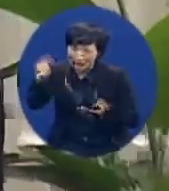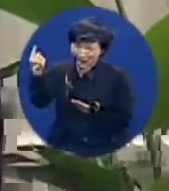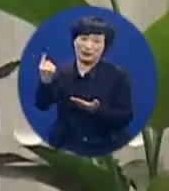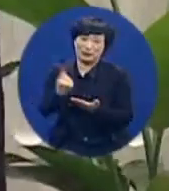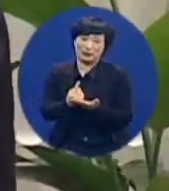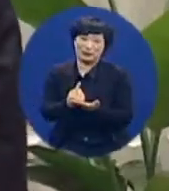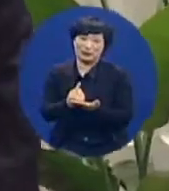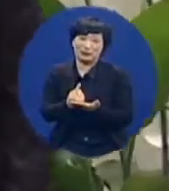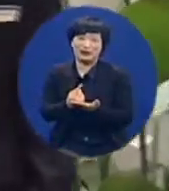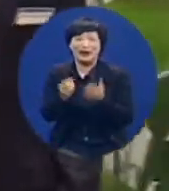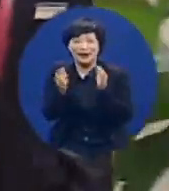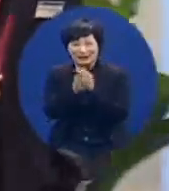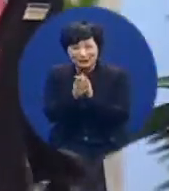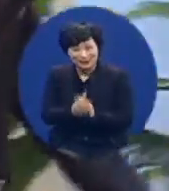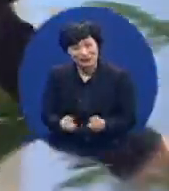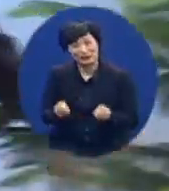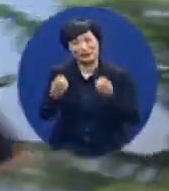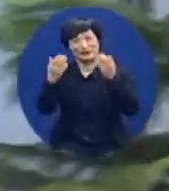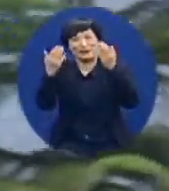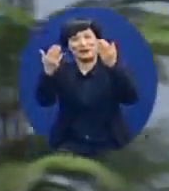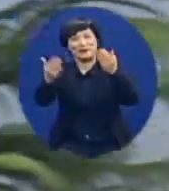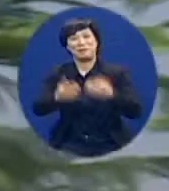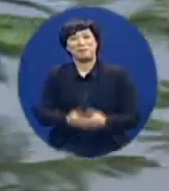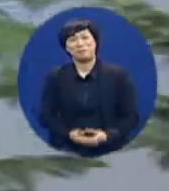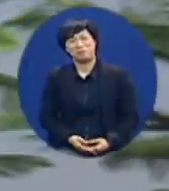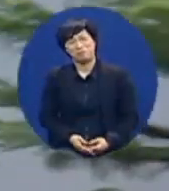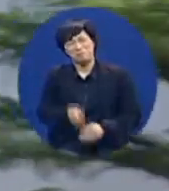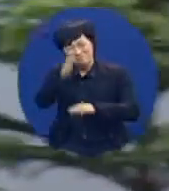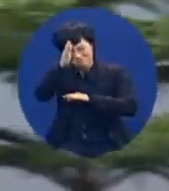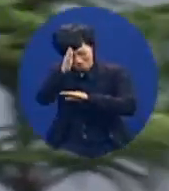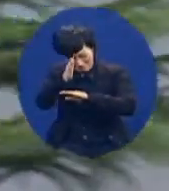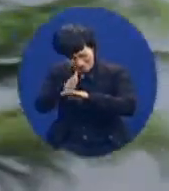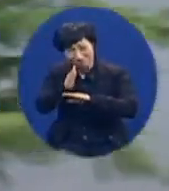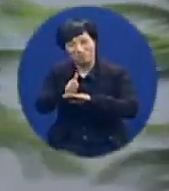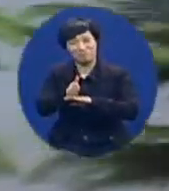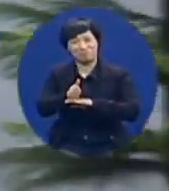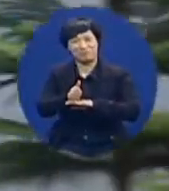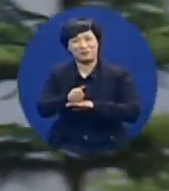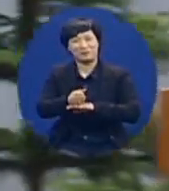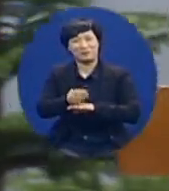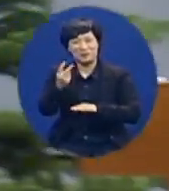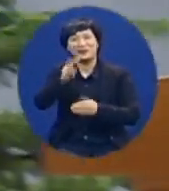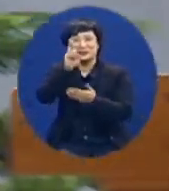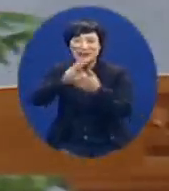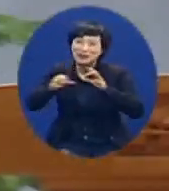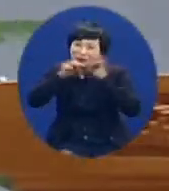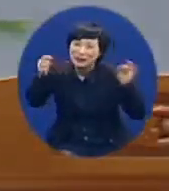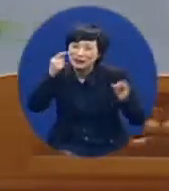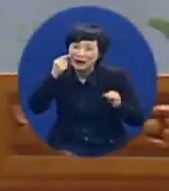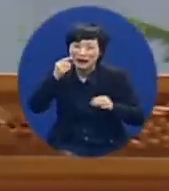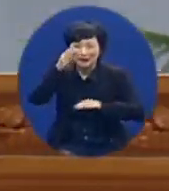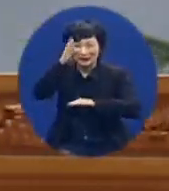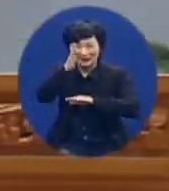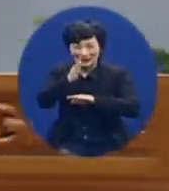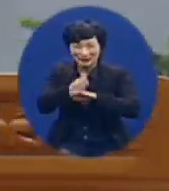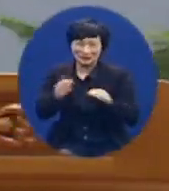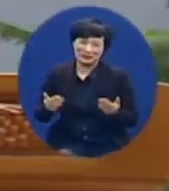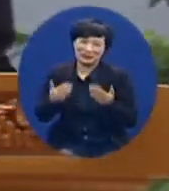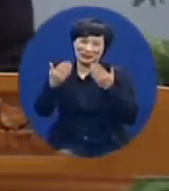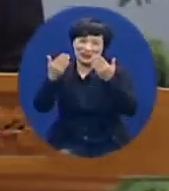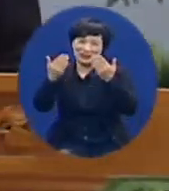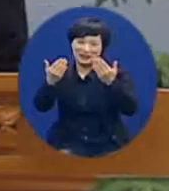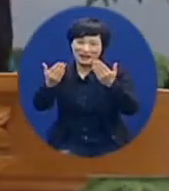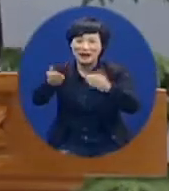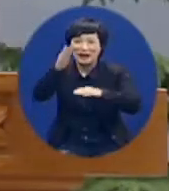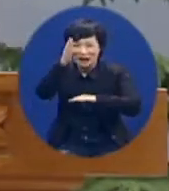came to this earth. Hallelujah. We should be thankful. Thank you, thank you, thank you so